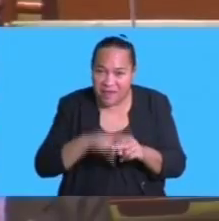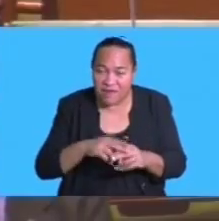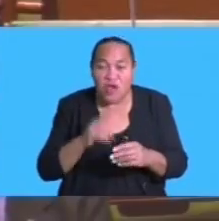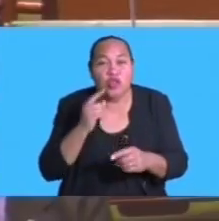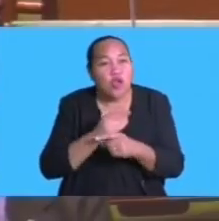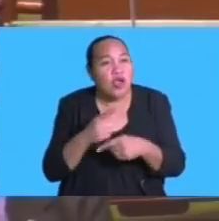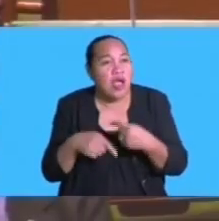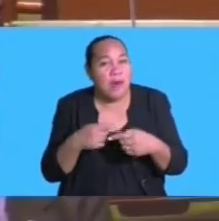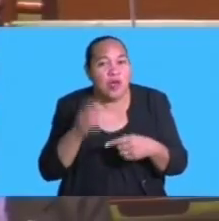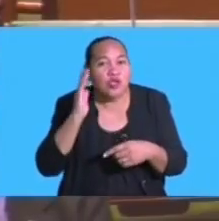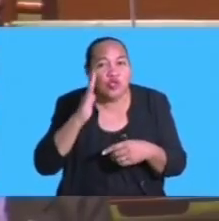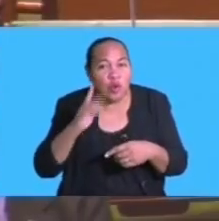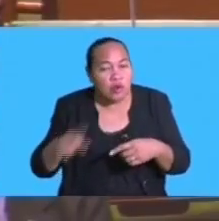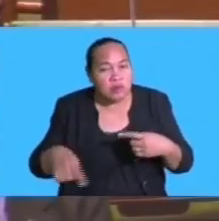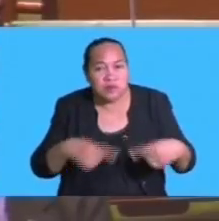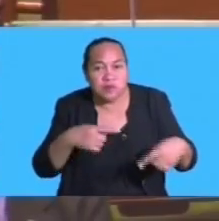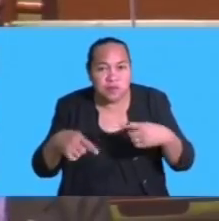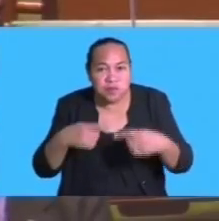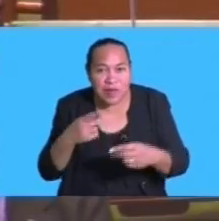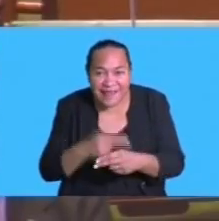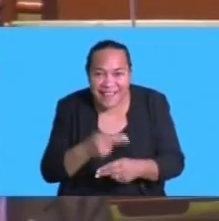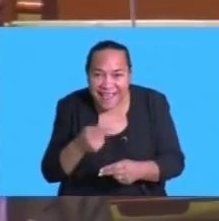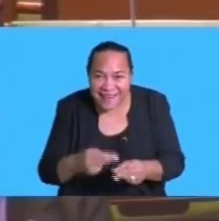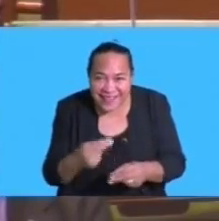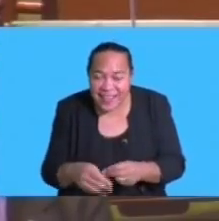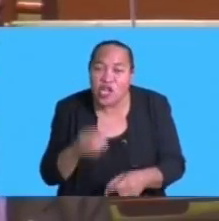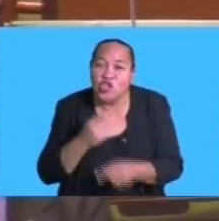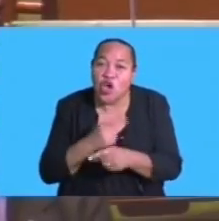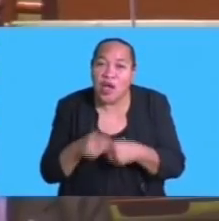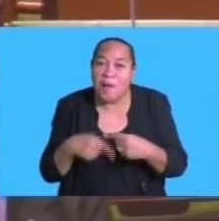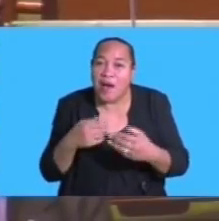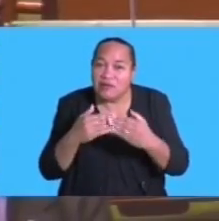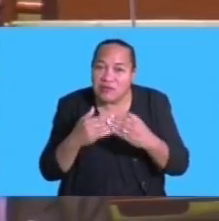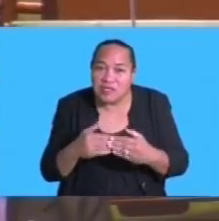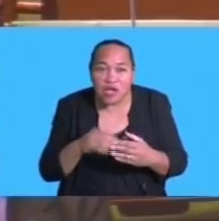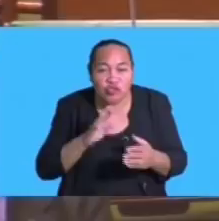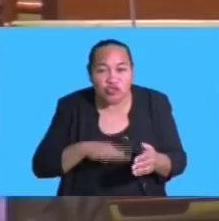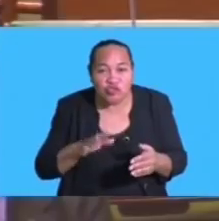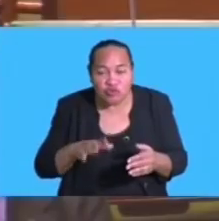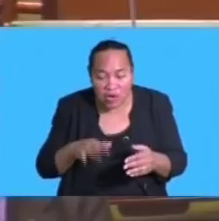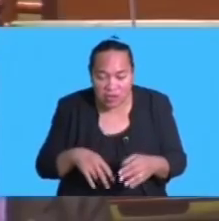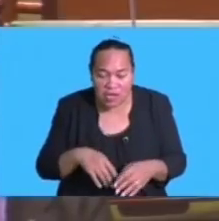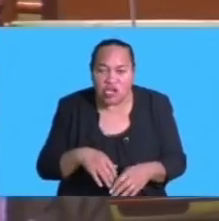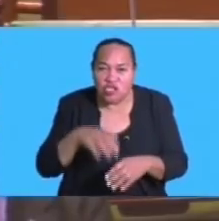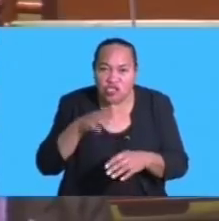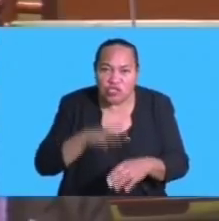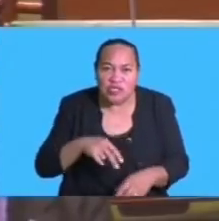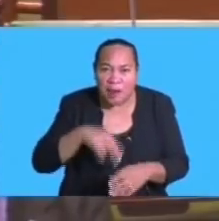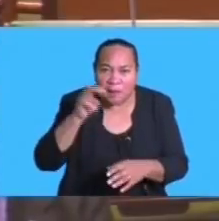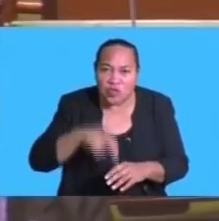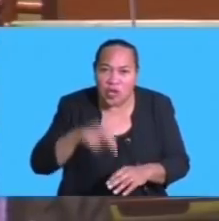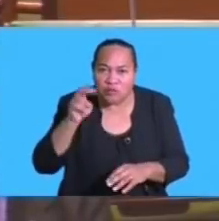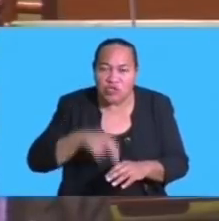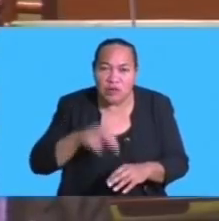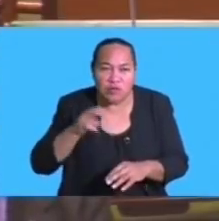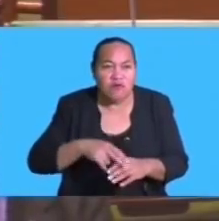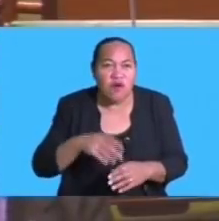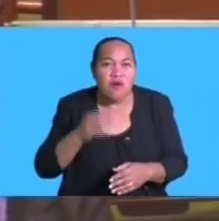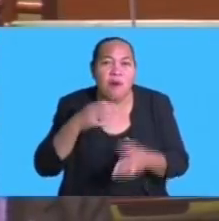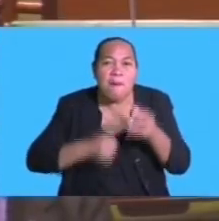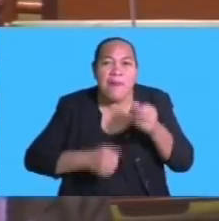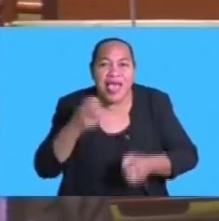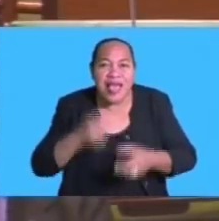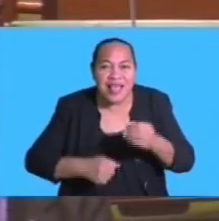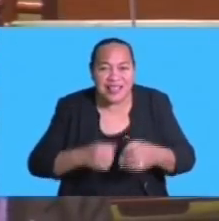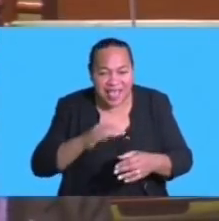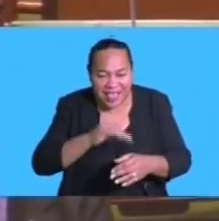gardening competitions. He talked about how children jump on milk cartons. But he did not talk why